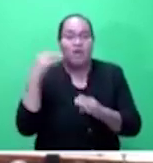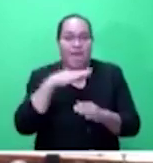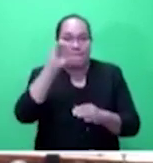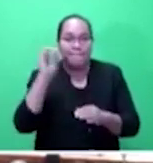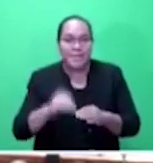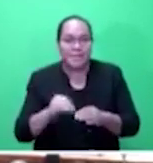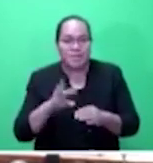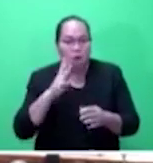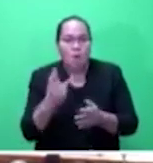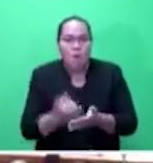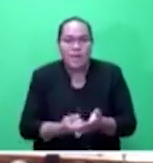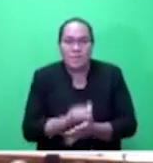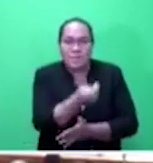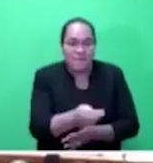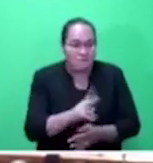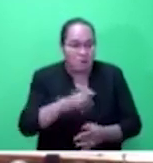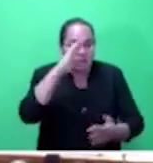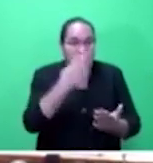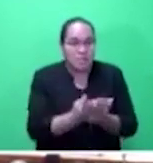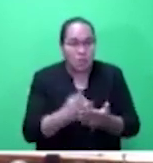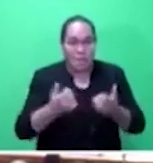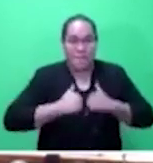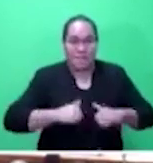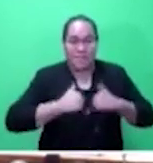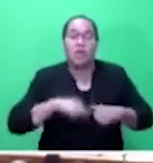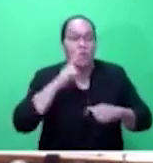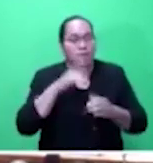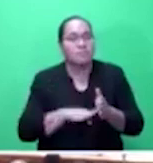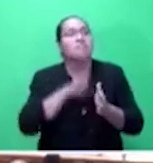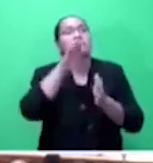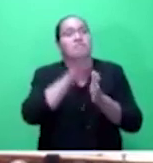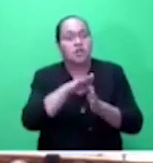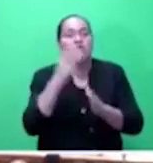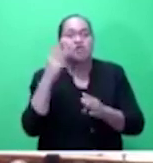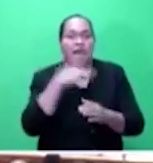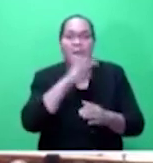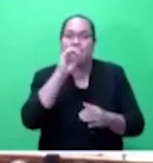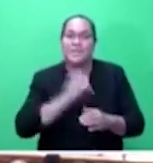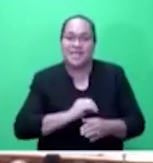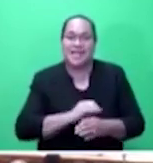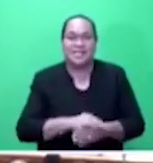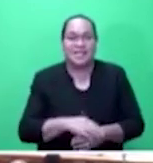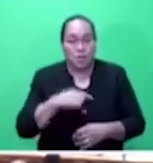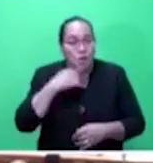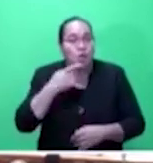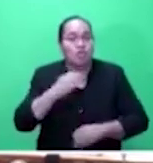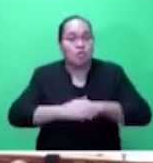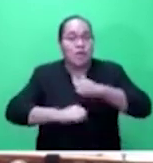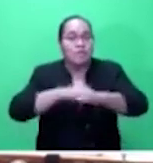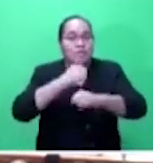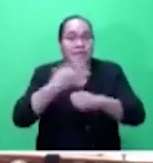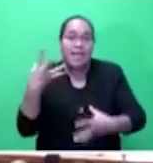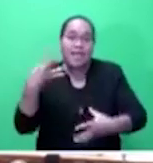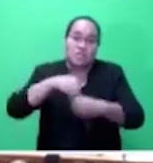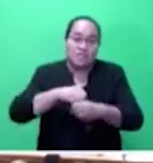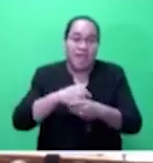wages paid for applicable student apprenticeships will also be increased to 300%. And to continue to build on an inclusive